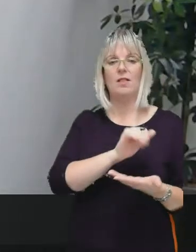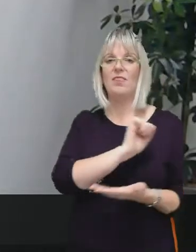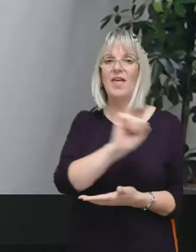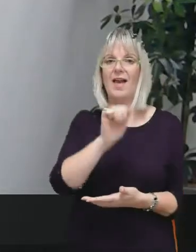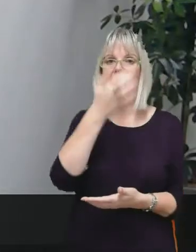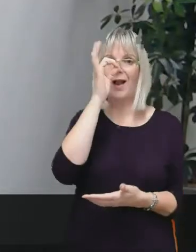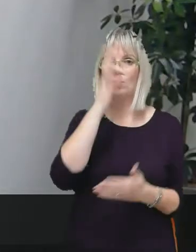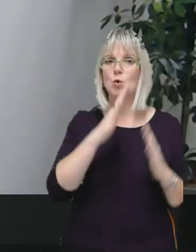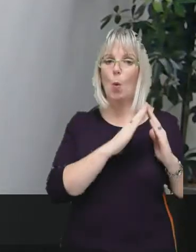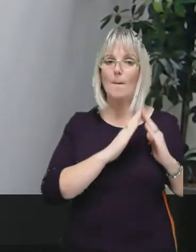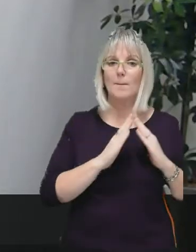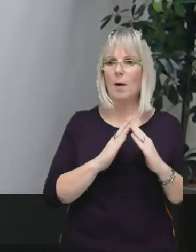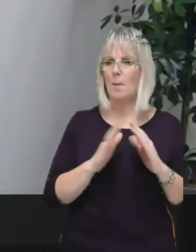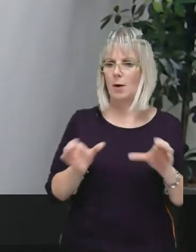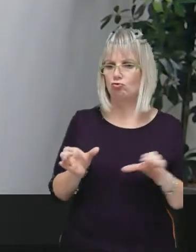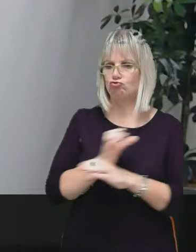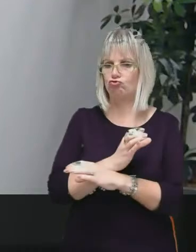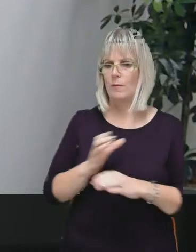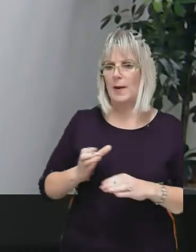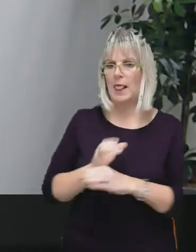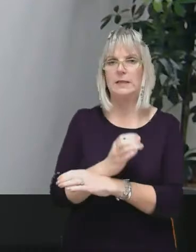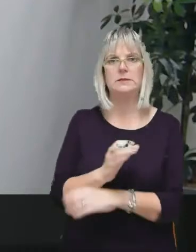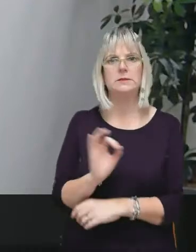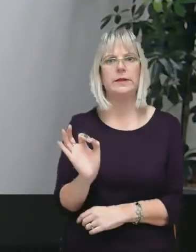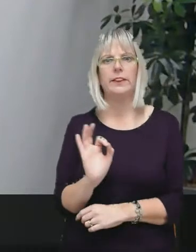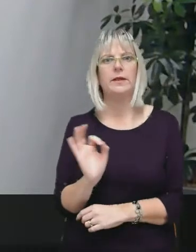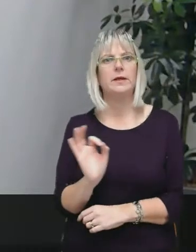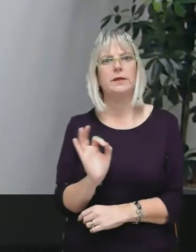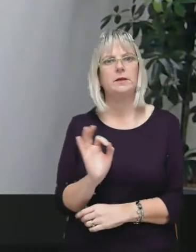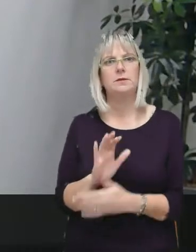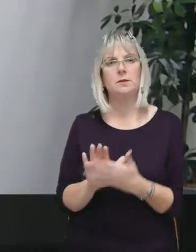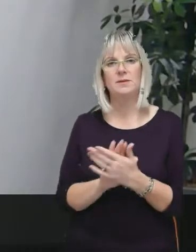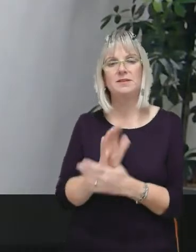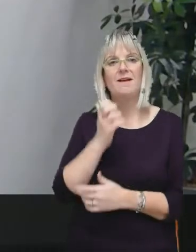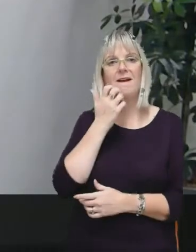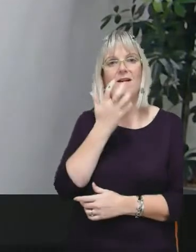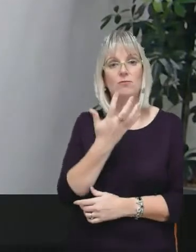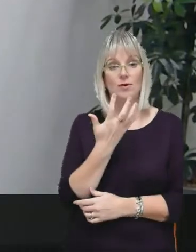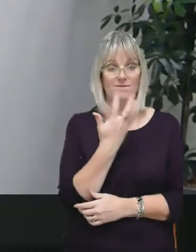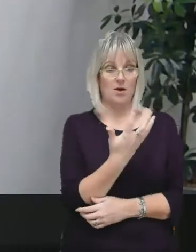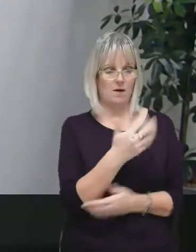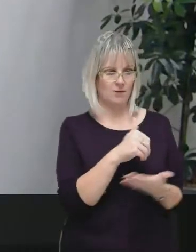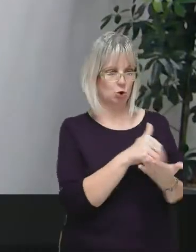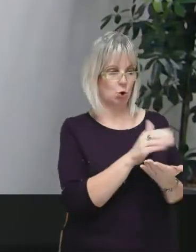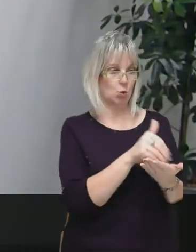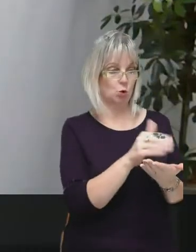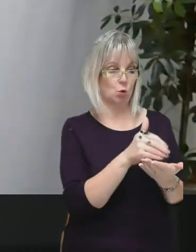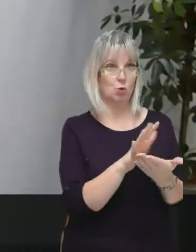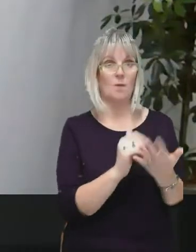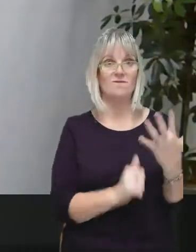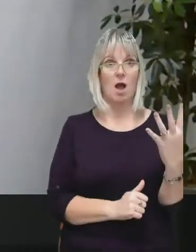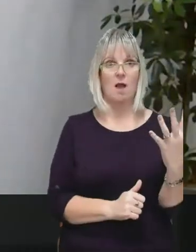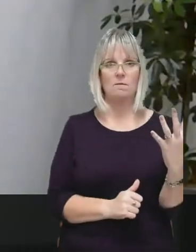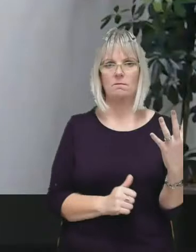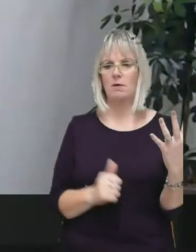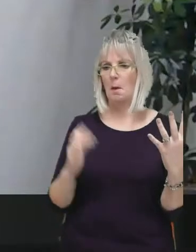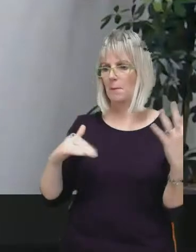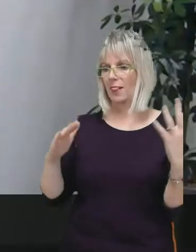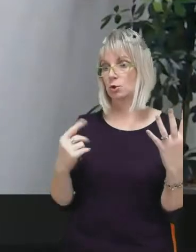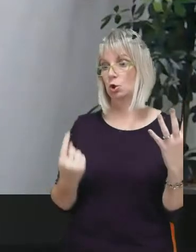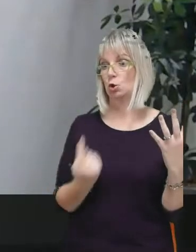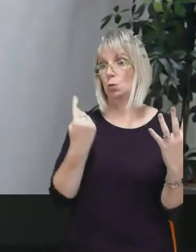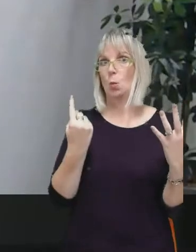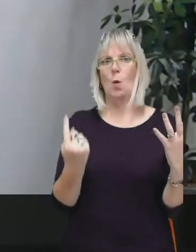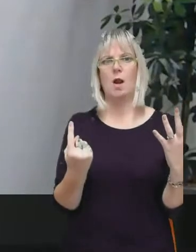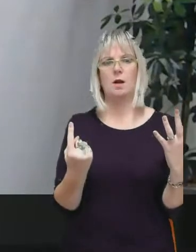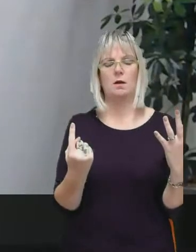them or replenishing them. So for every 5 council homes sold off, only 1 has been built, which is why we've got the crisis, Priscilla,